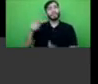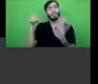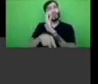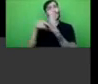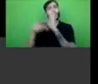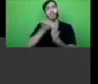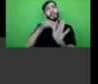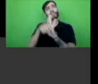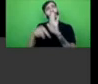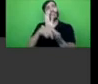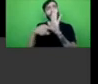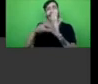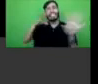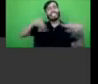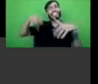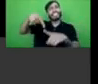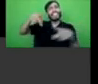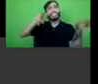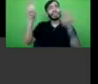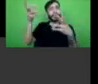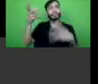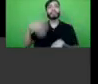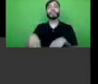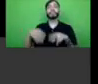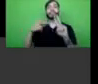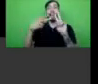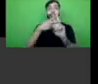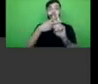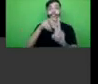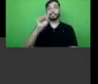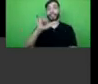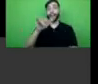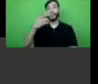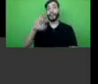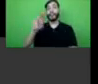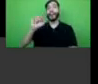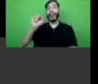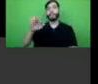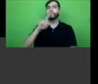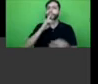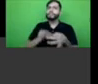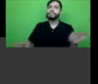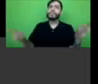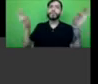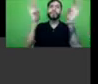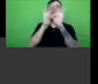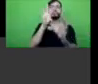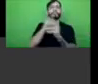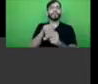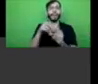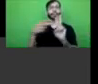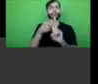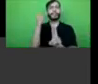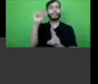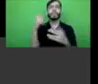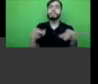Say Her Name has been an important form of hashtag activism because it makes sure